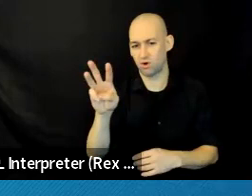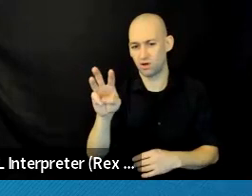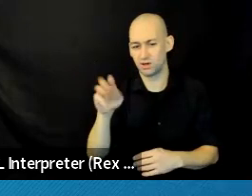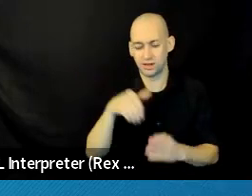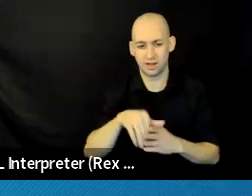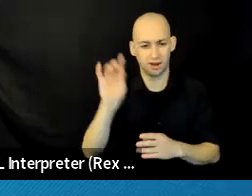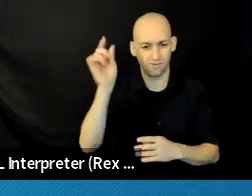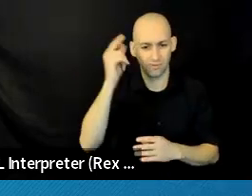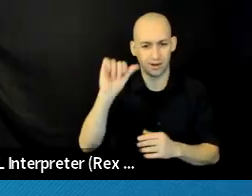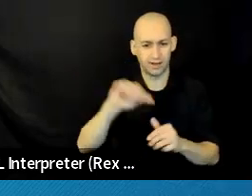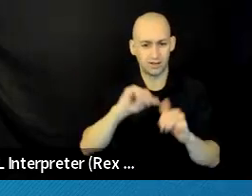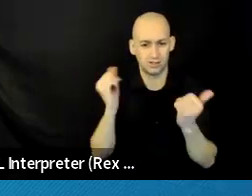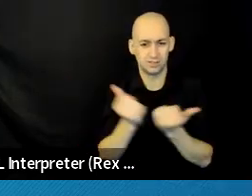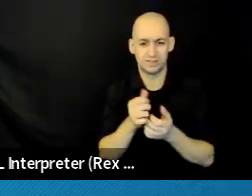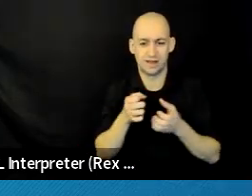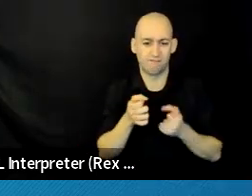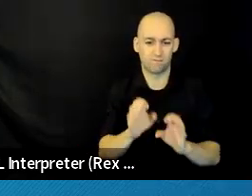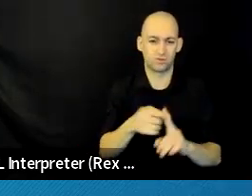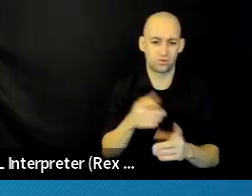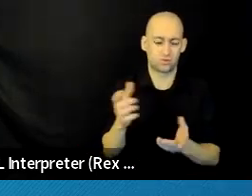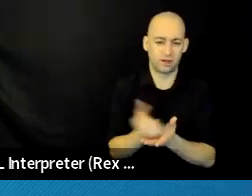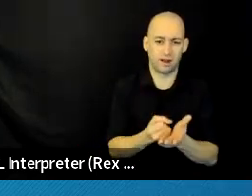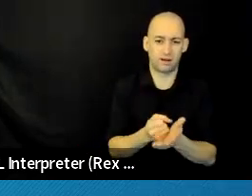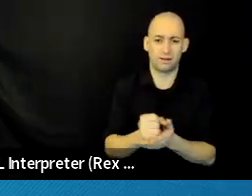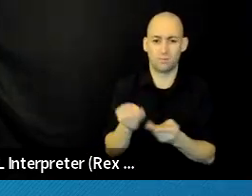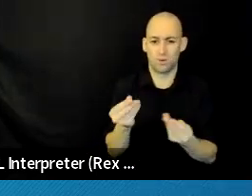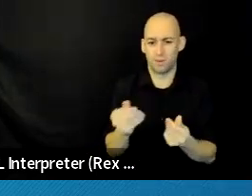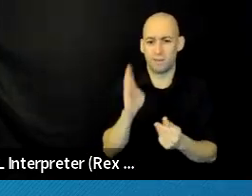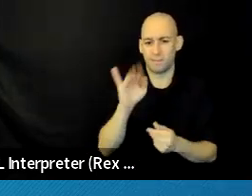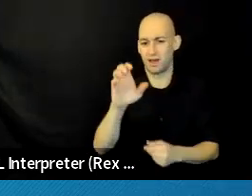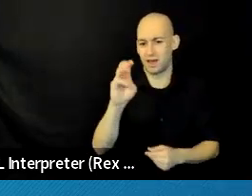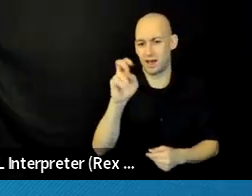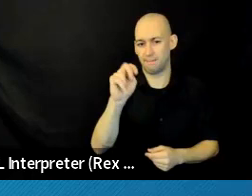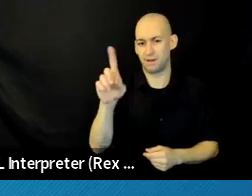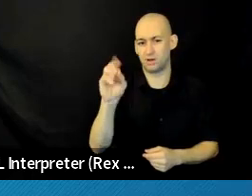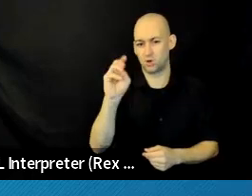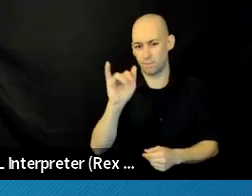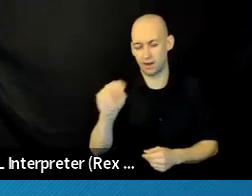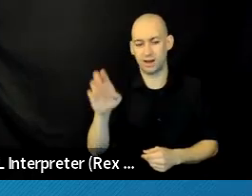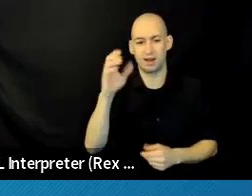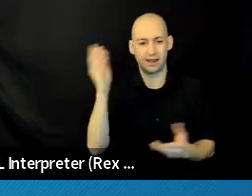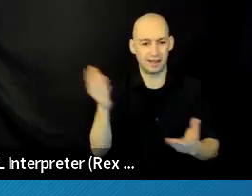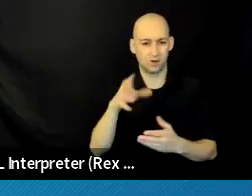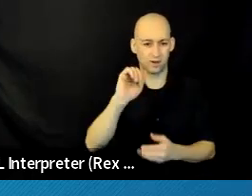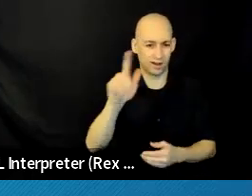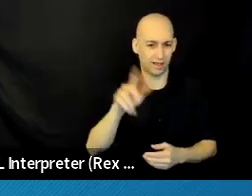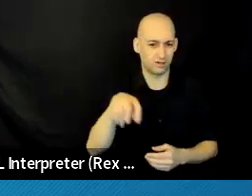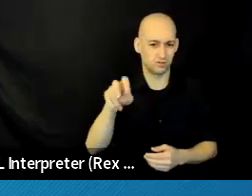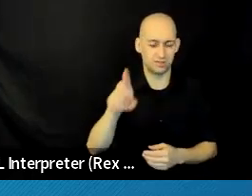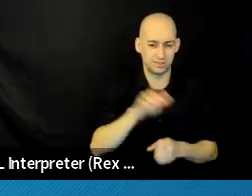government agency's efforts to acquire property by eminent domain. Here, Caltrans